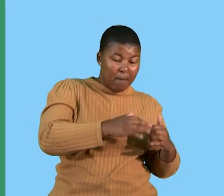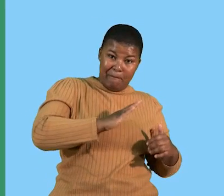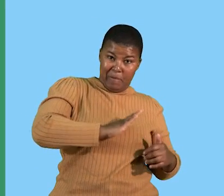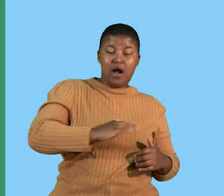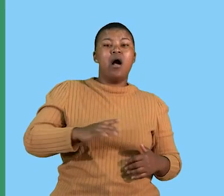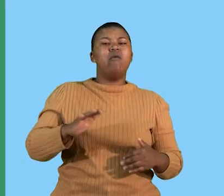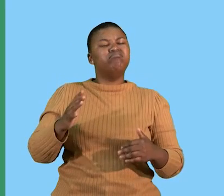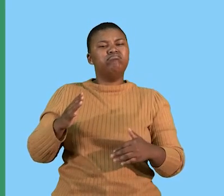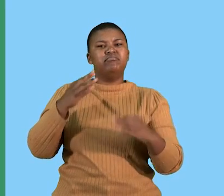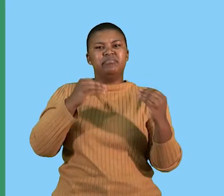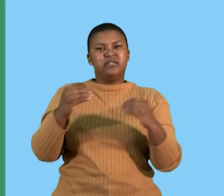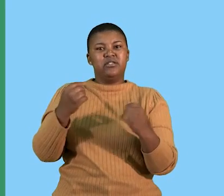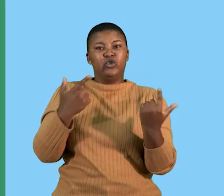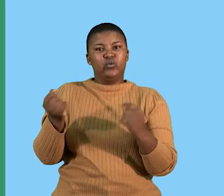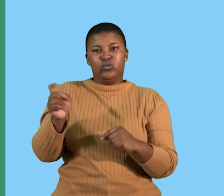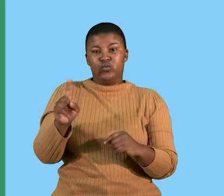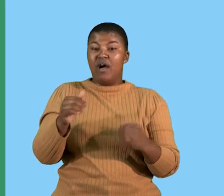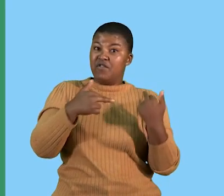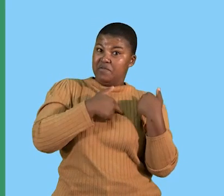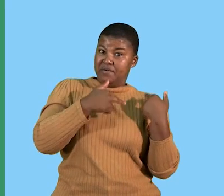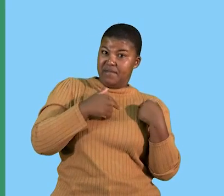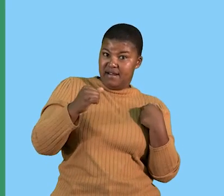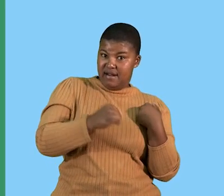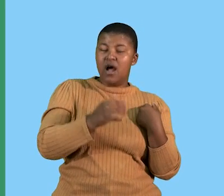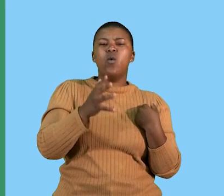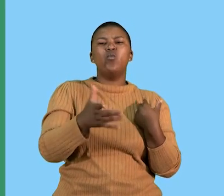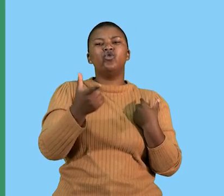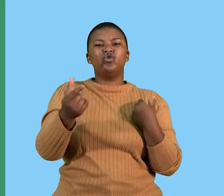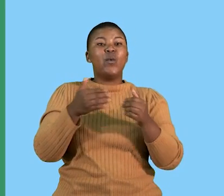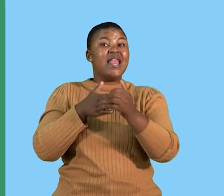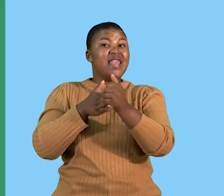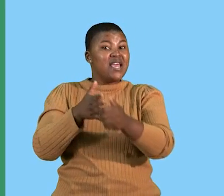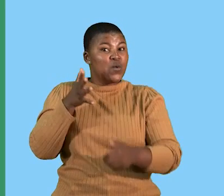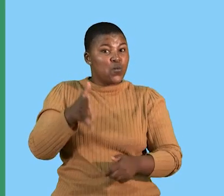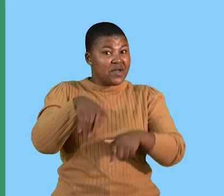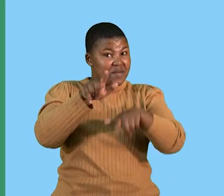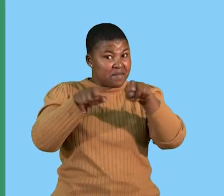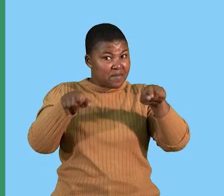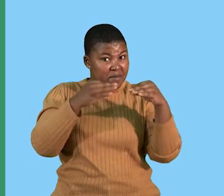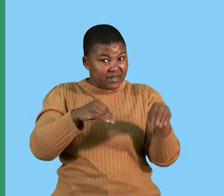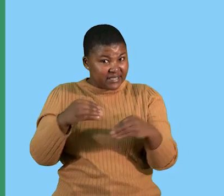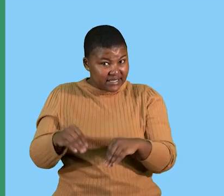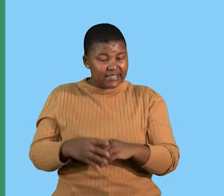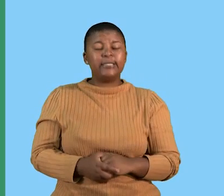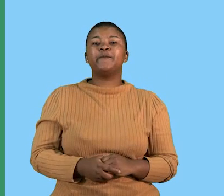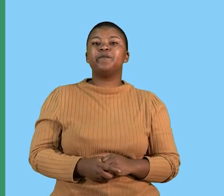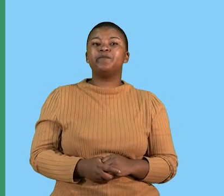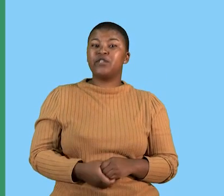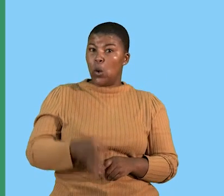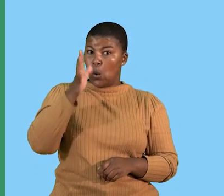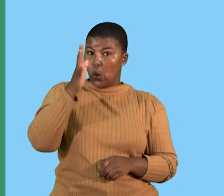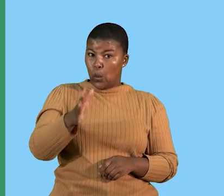working towards. So what their responsibilities is, they will lead the people of the business, they